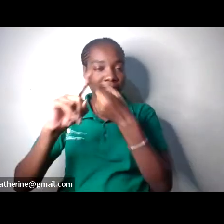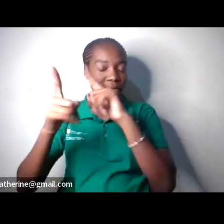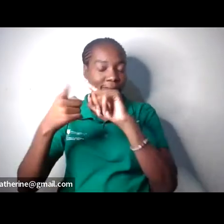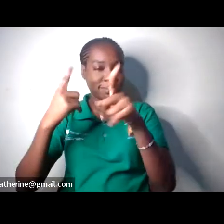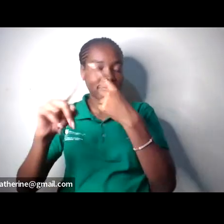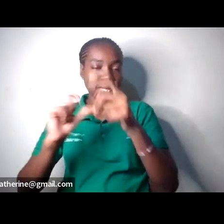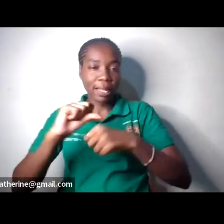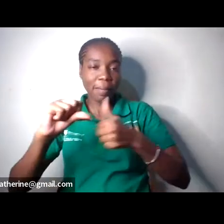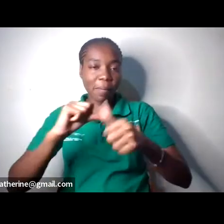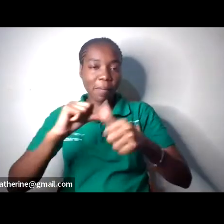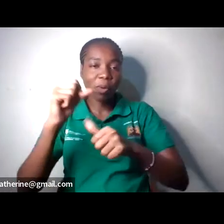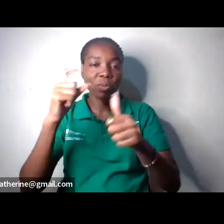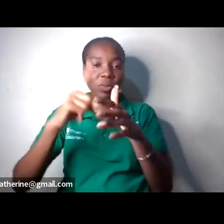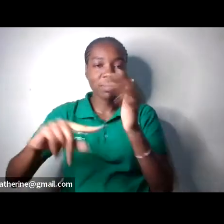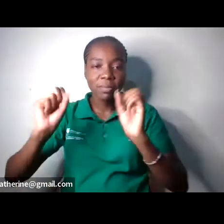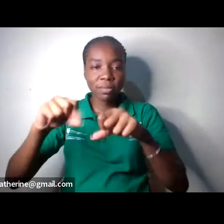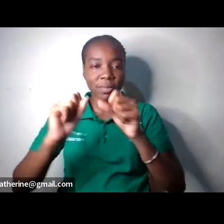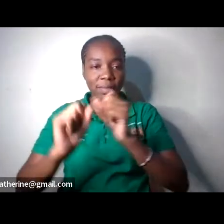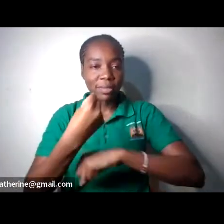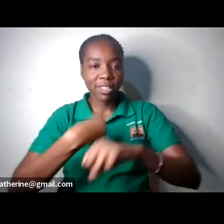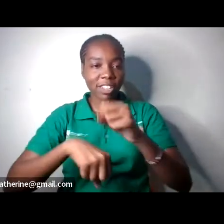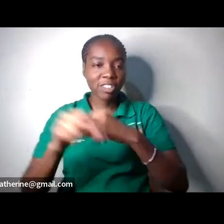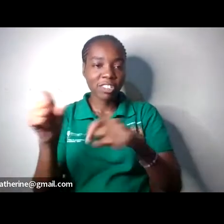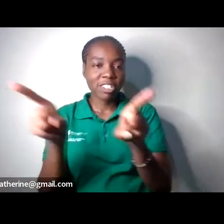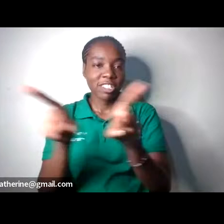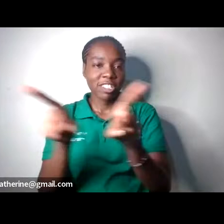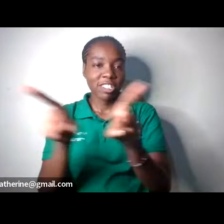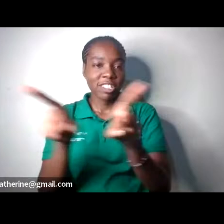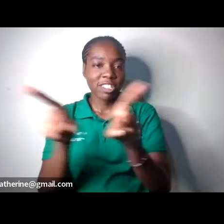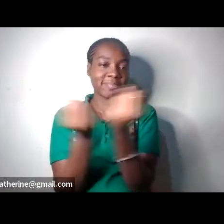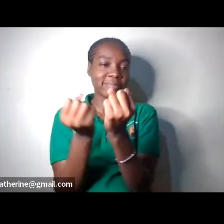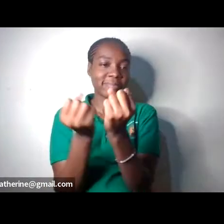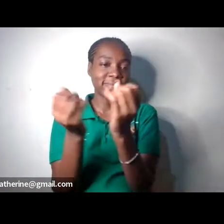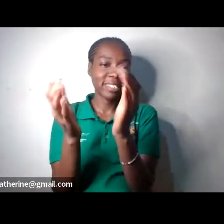we can do as a society, as a nation,